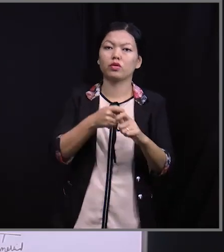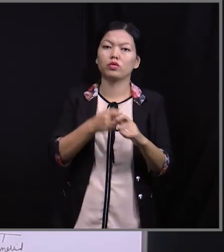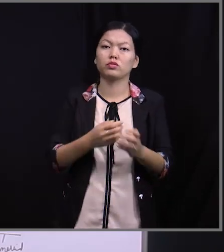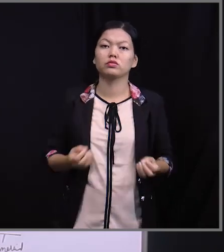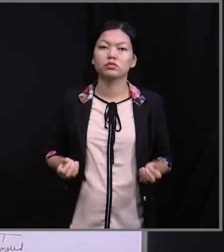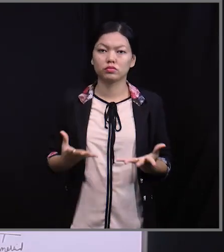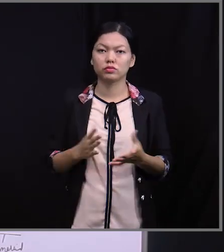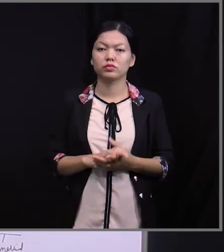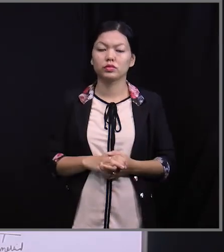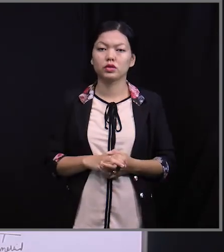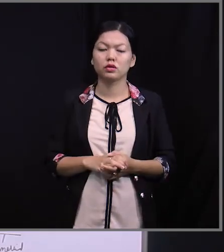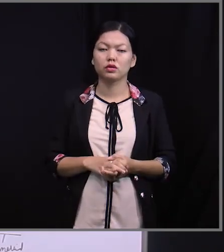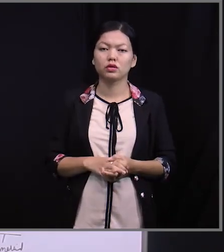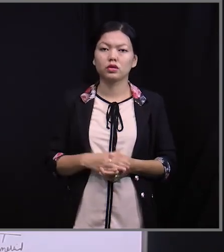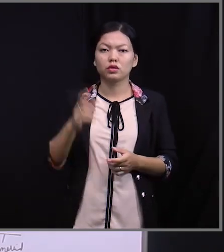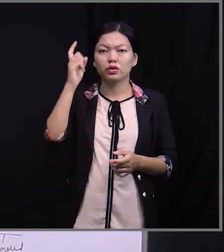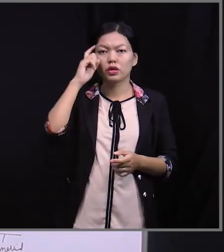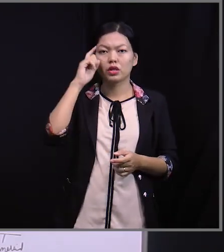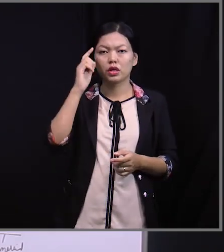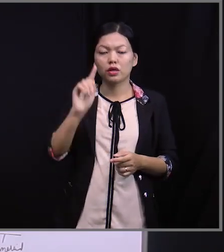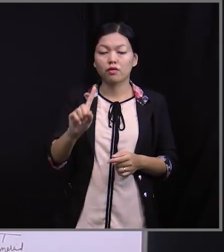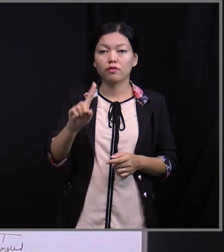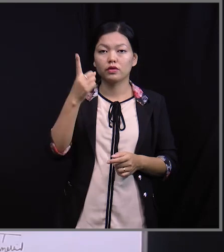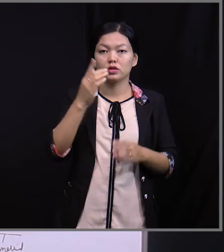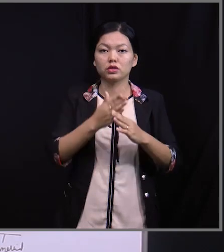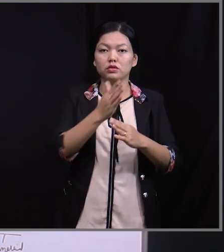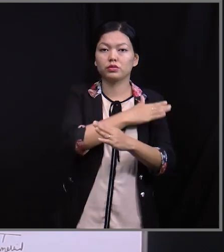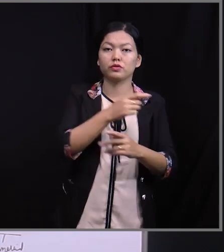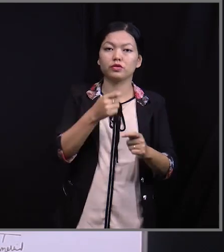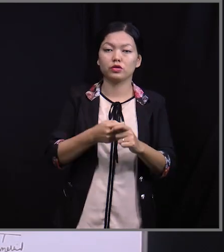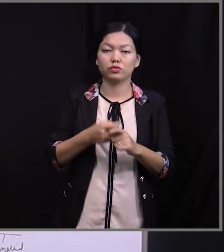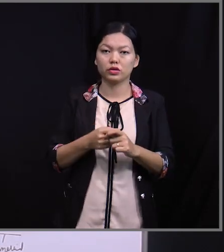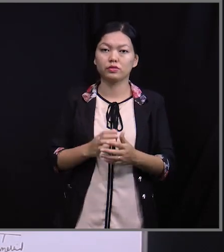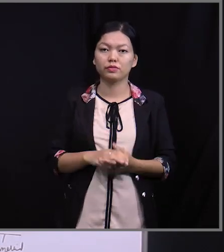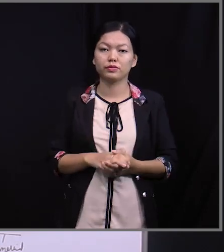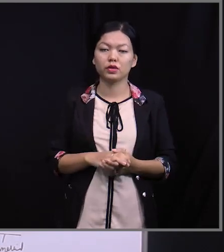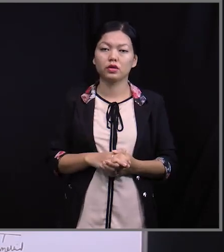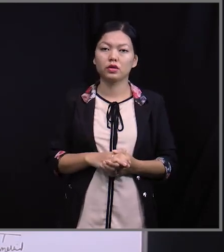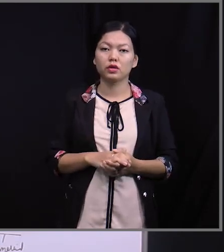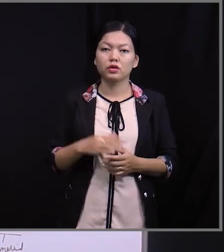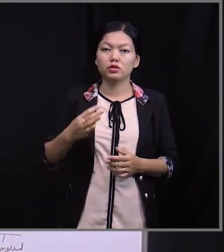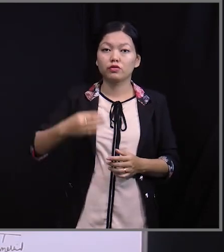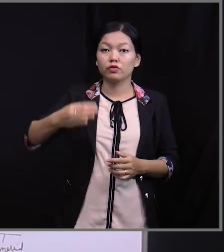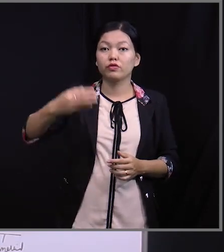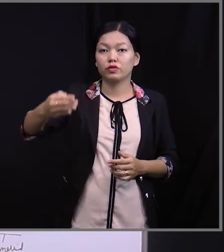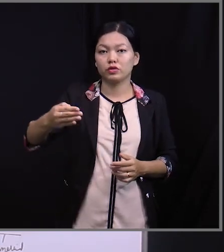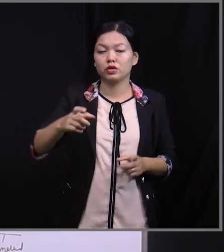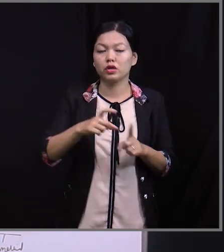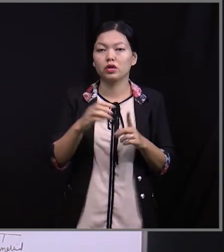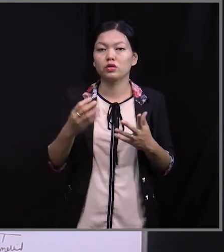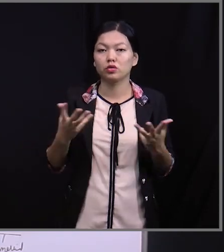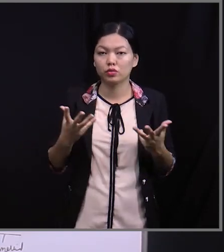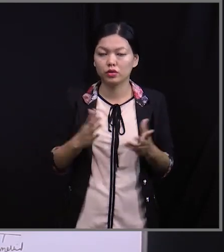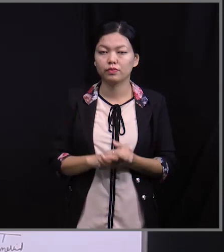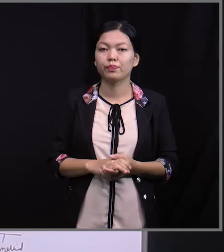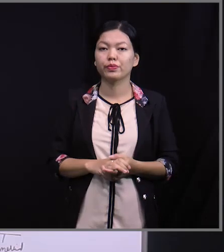is thinking in advance and deciding what you will do for your business, for future course of action, what to do, who will